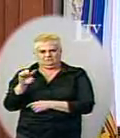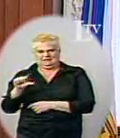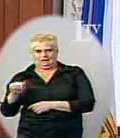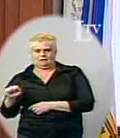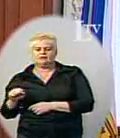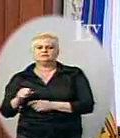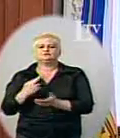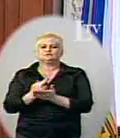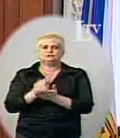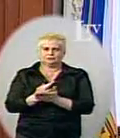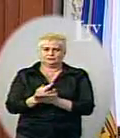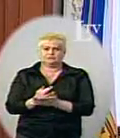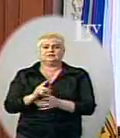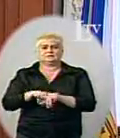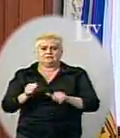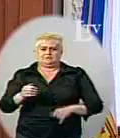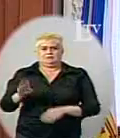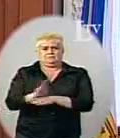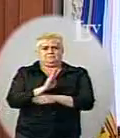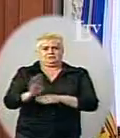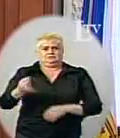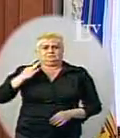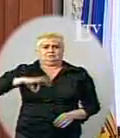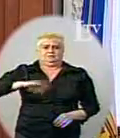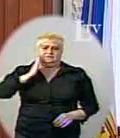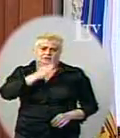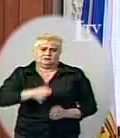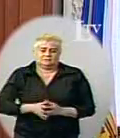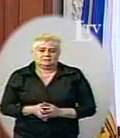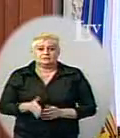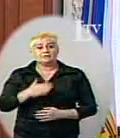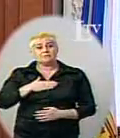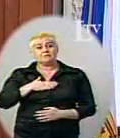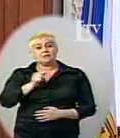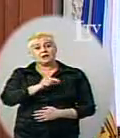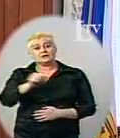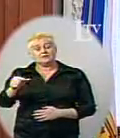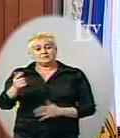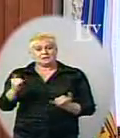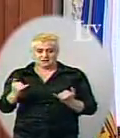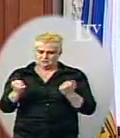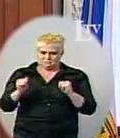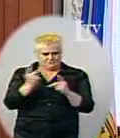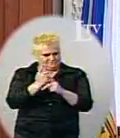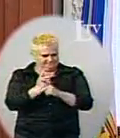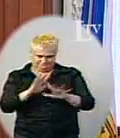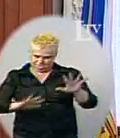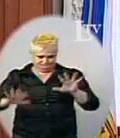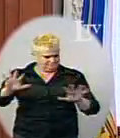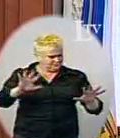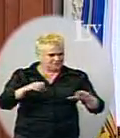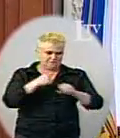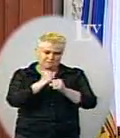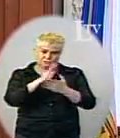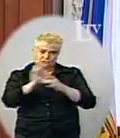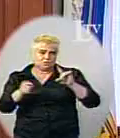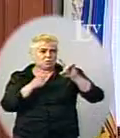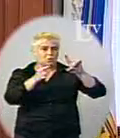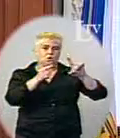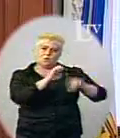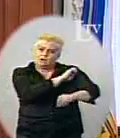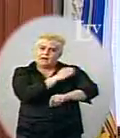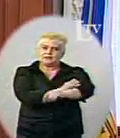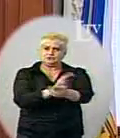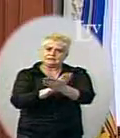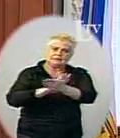to business. My government is taking decisive steps to secure clean energy